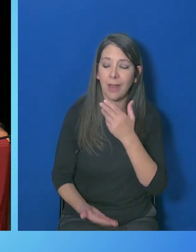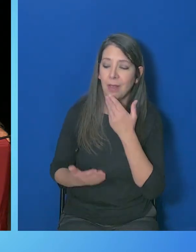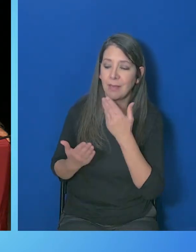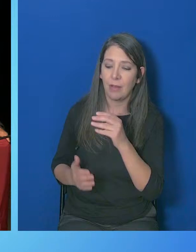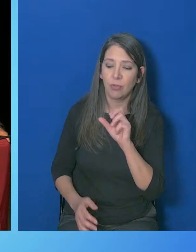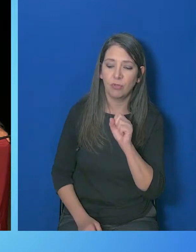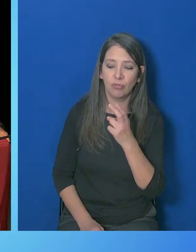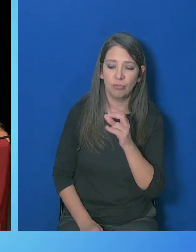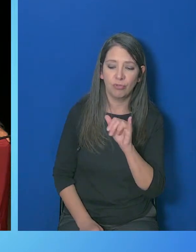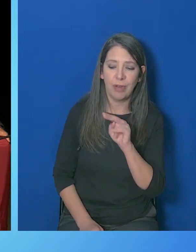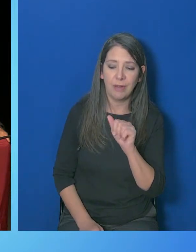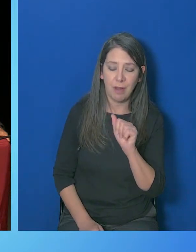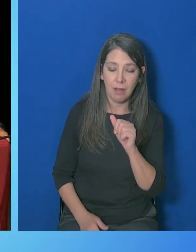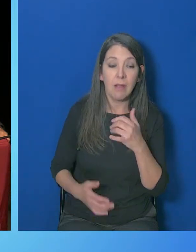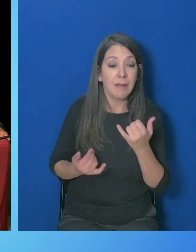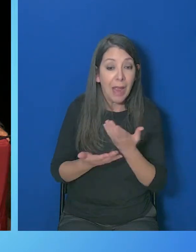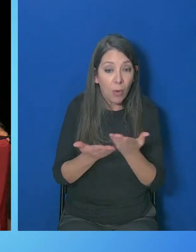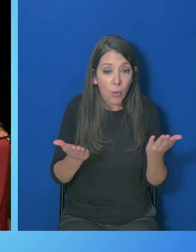comments or questions for Shana?